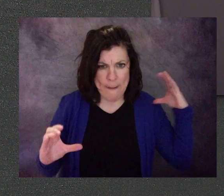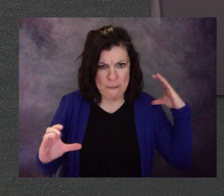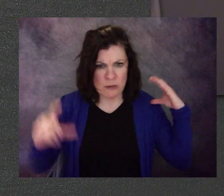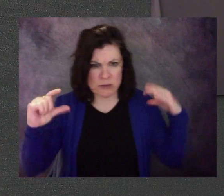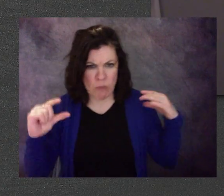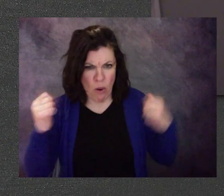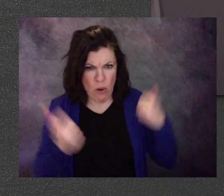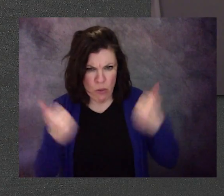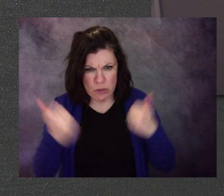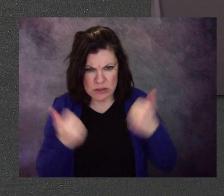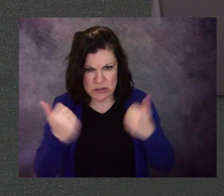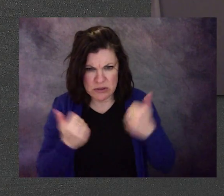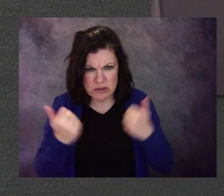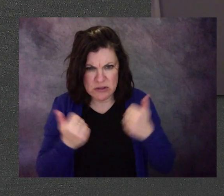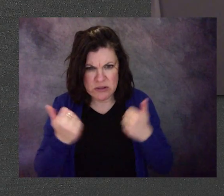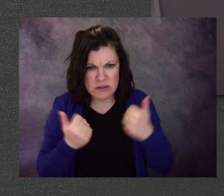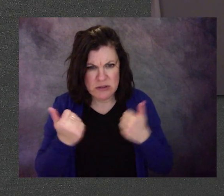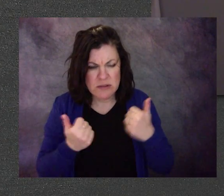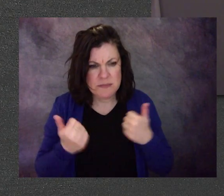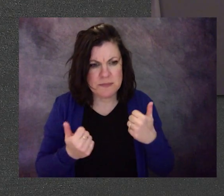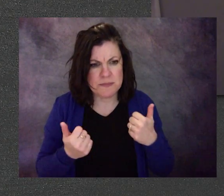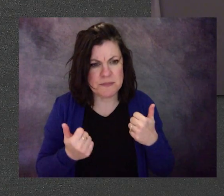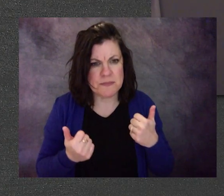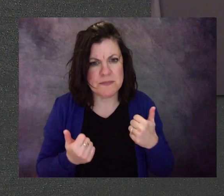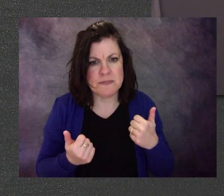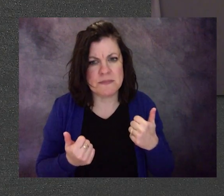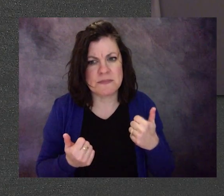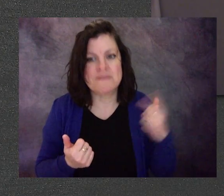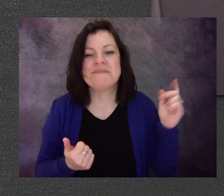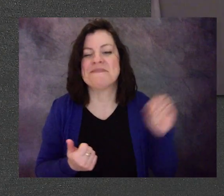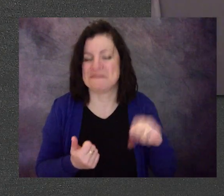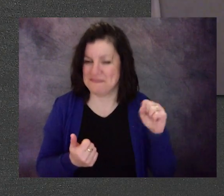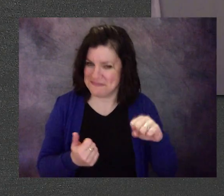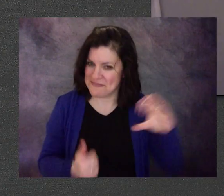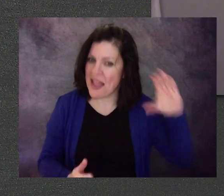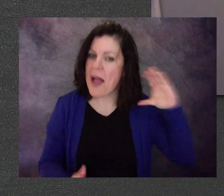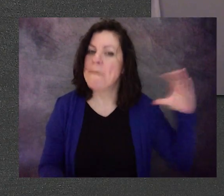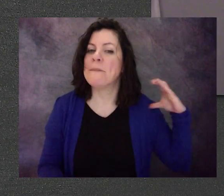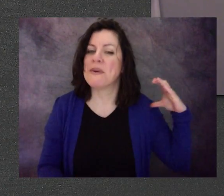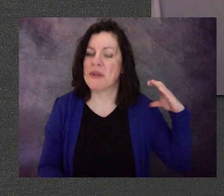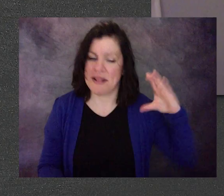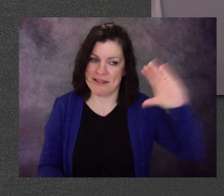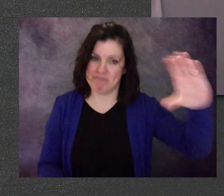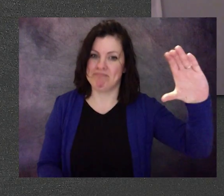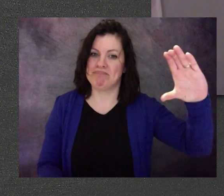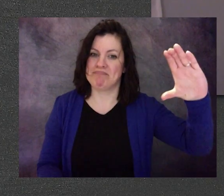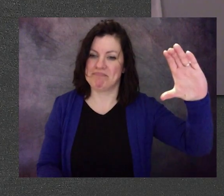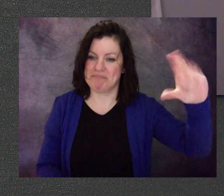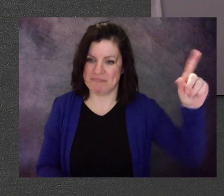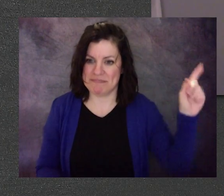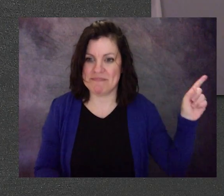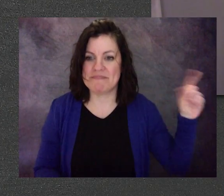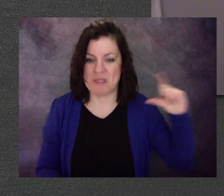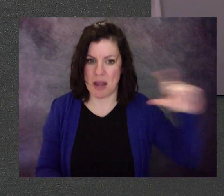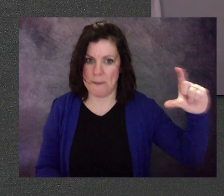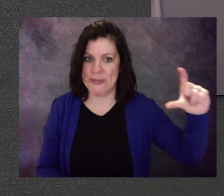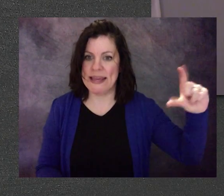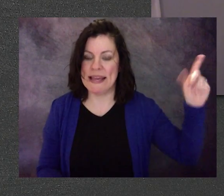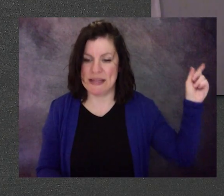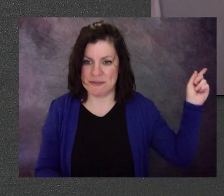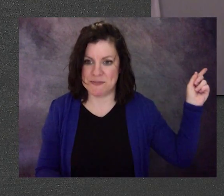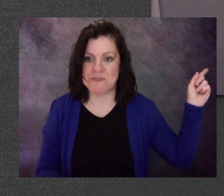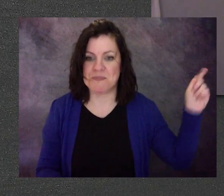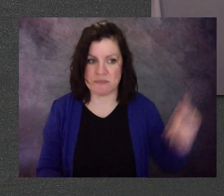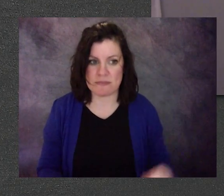or a little lowercase c? Yeah, this is a capital C. So we have capital S and capital